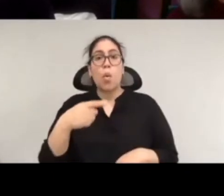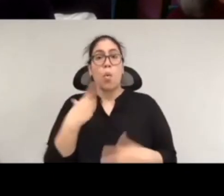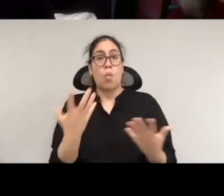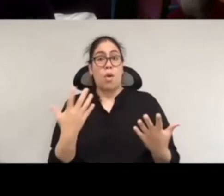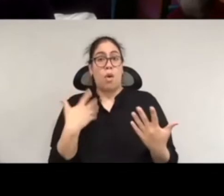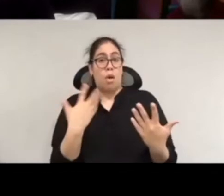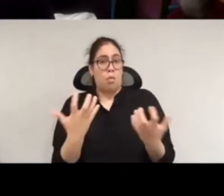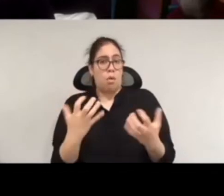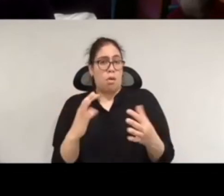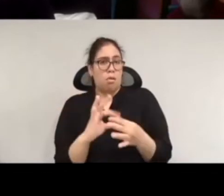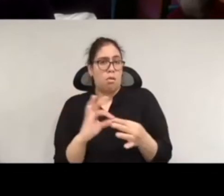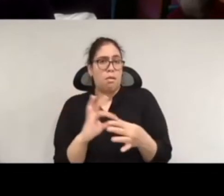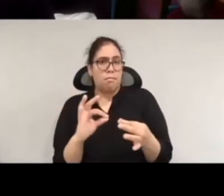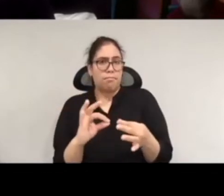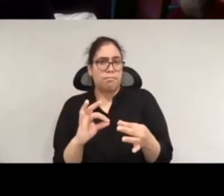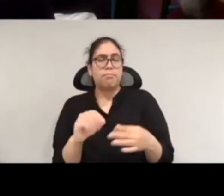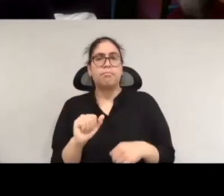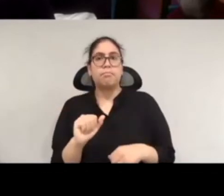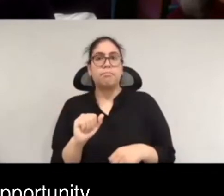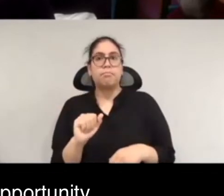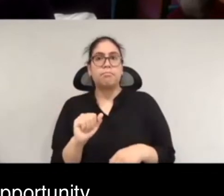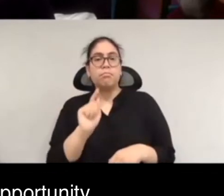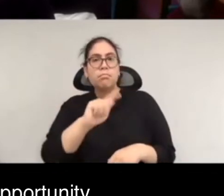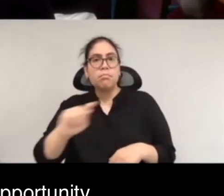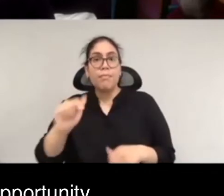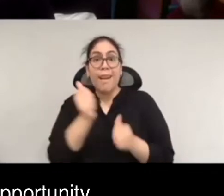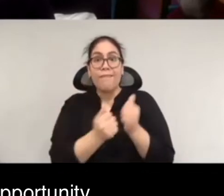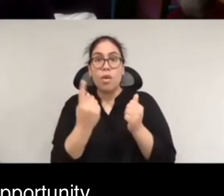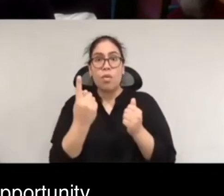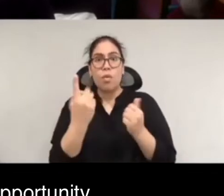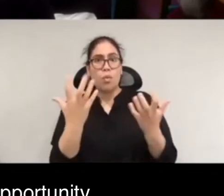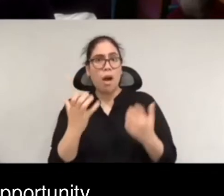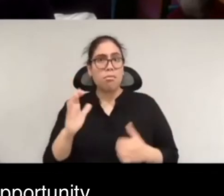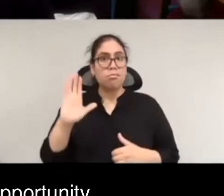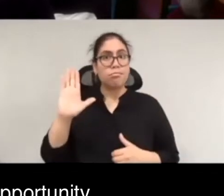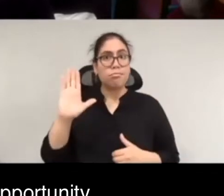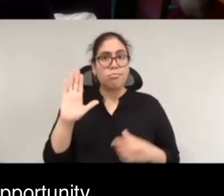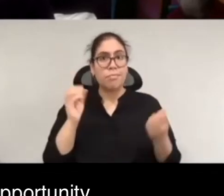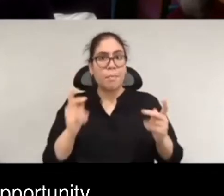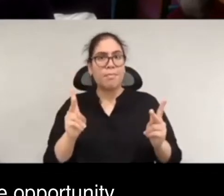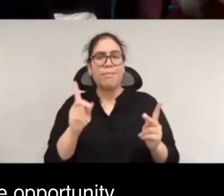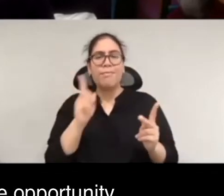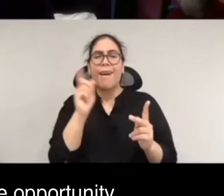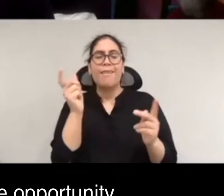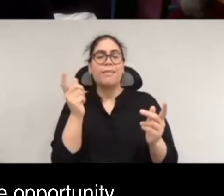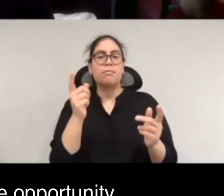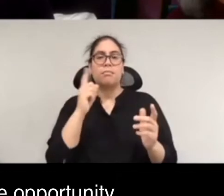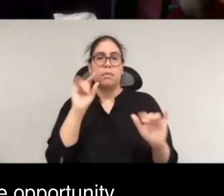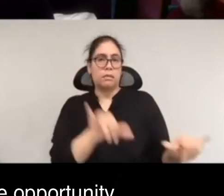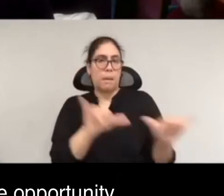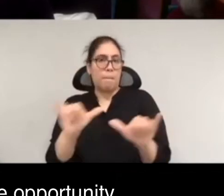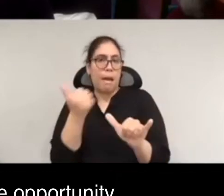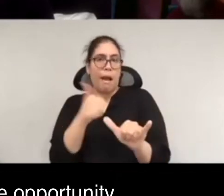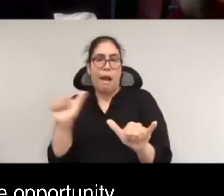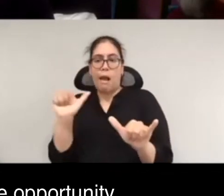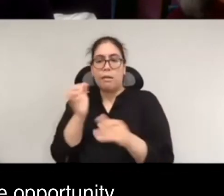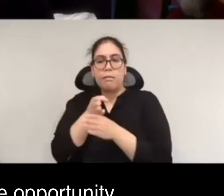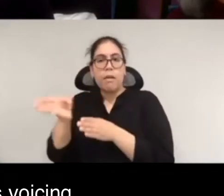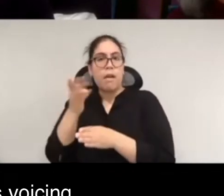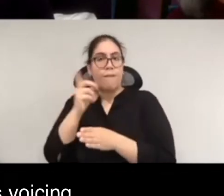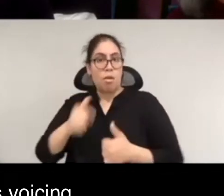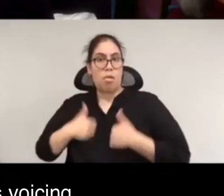that everybody who would like to have an opportunity, like with anything in life, should have the opportunity to do this